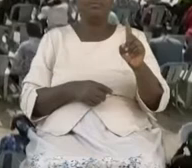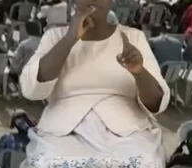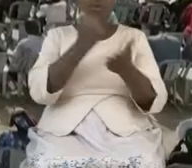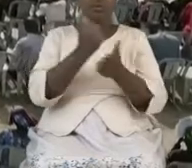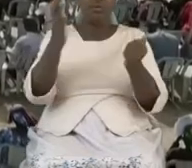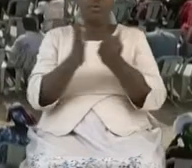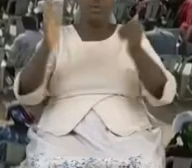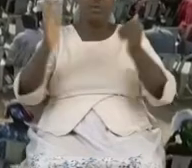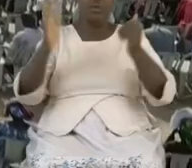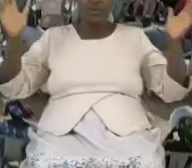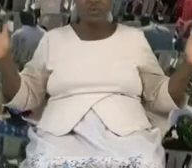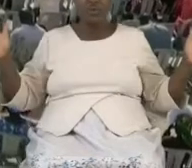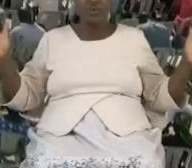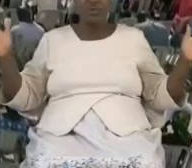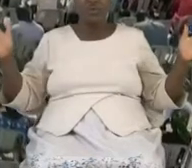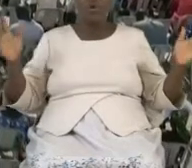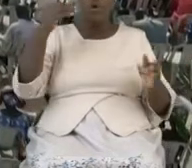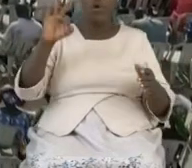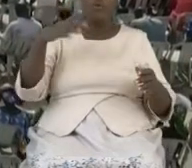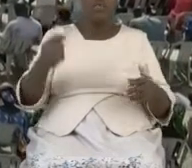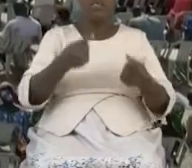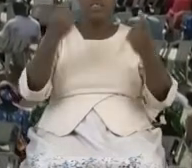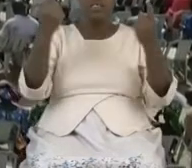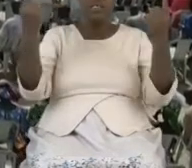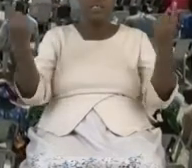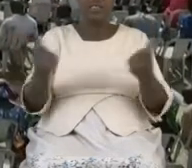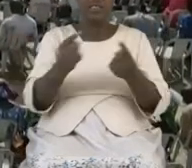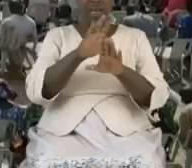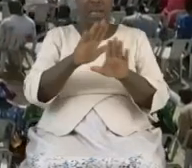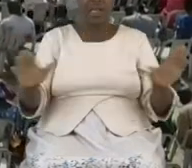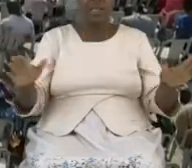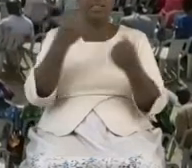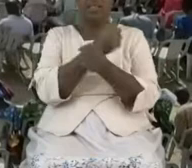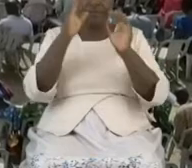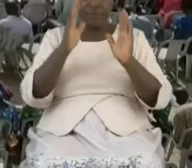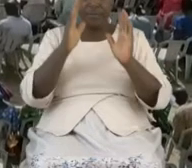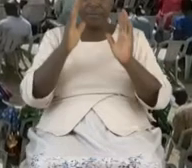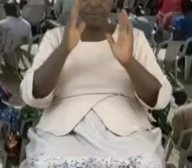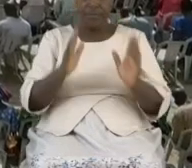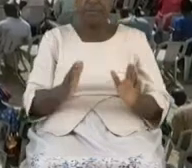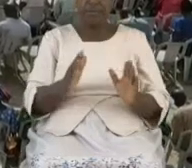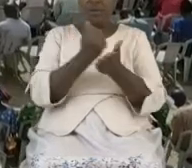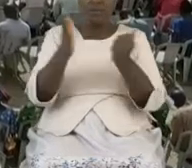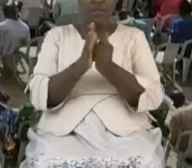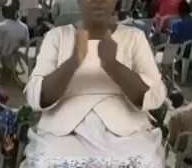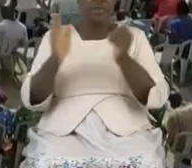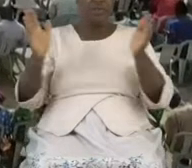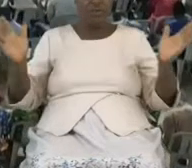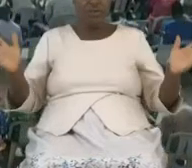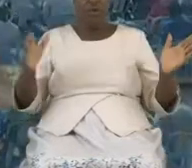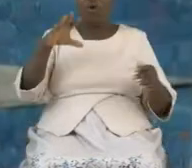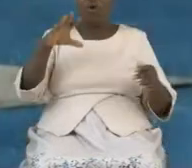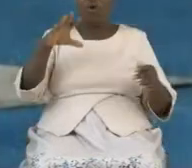crucifixion of the sinless Savior. The crucifixion of the sinless